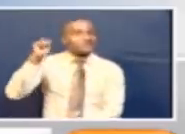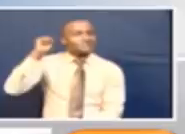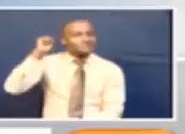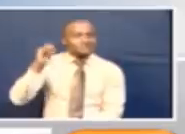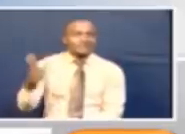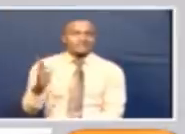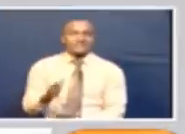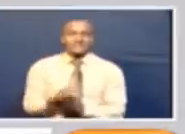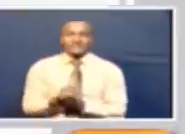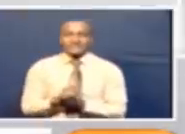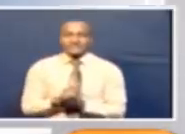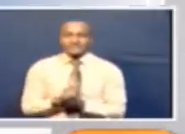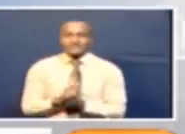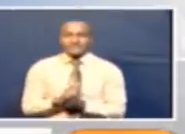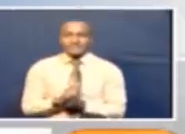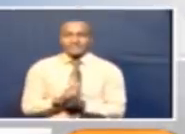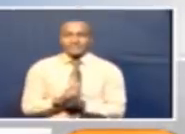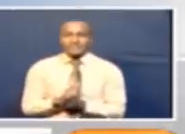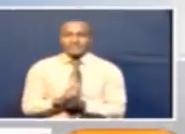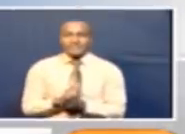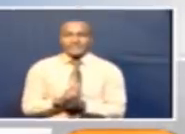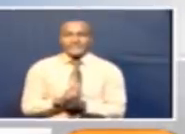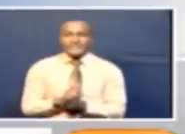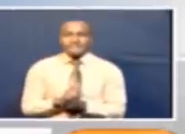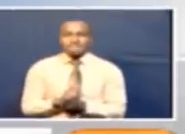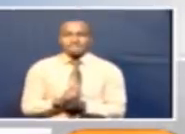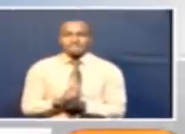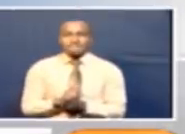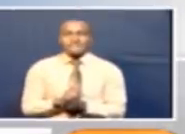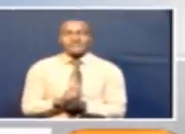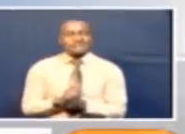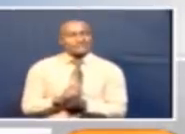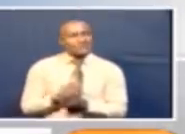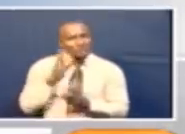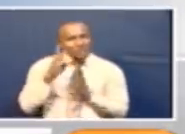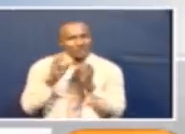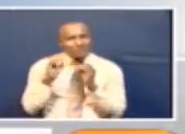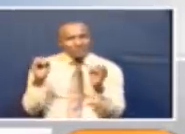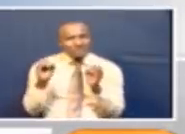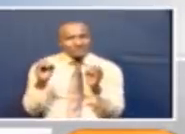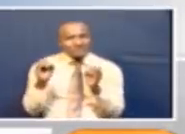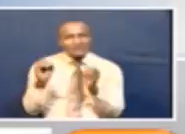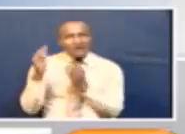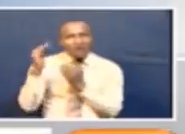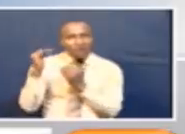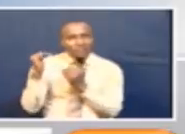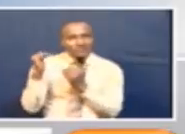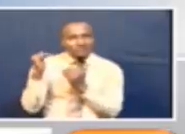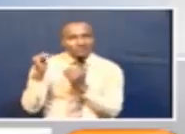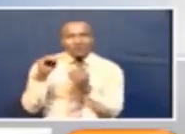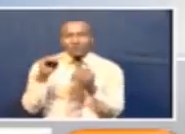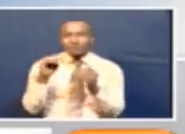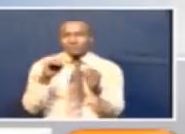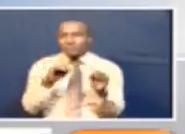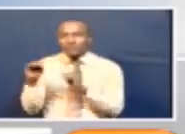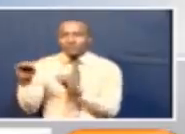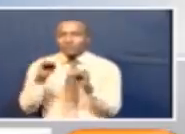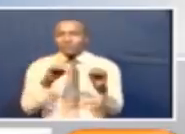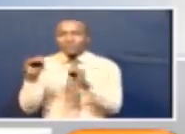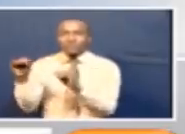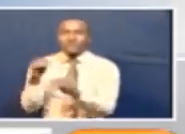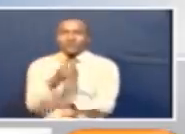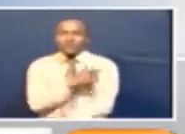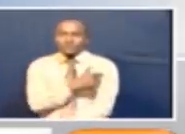doctors over is too costly. And Kinyua Sam, the main concern about Kenyan doctor is hopping from hospital to another, then to a